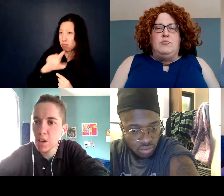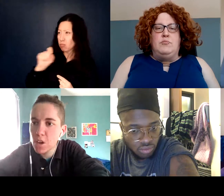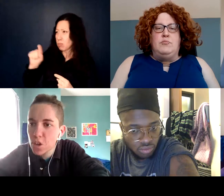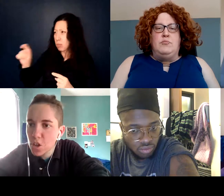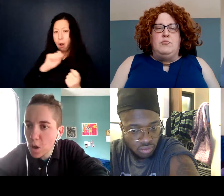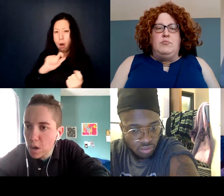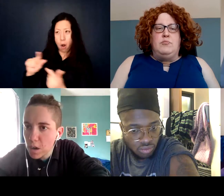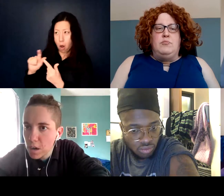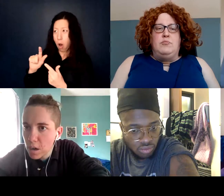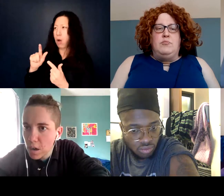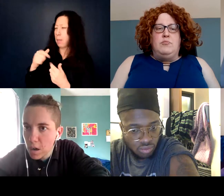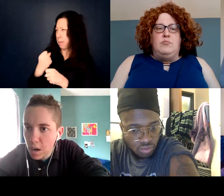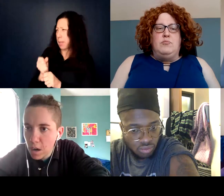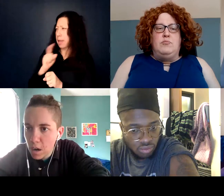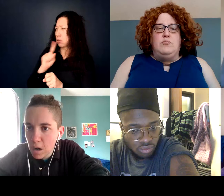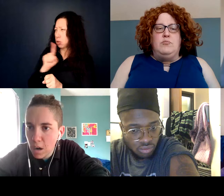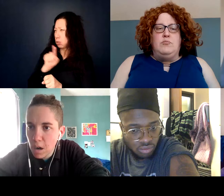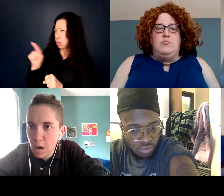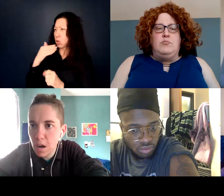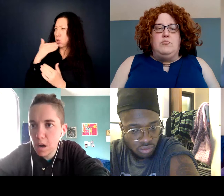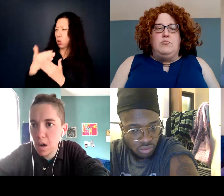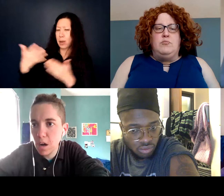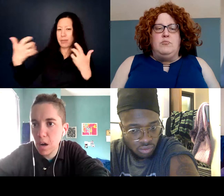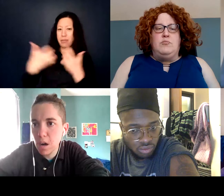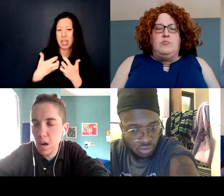the city. Sure.